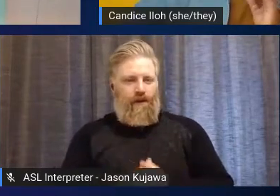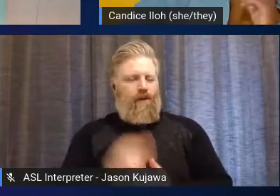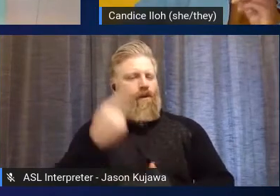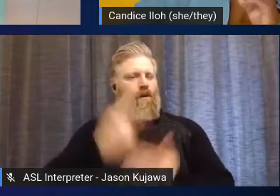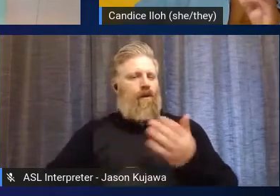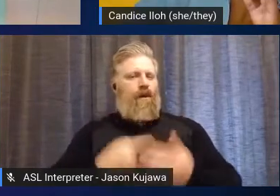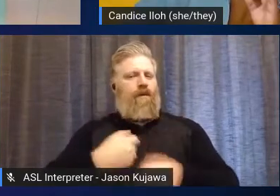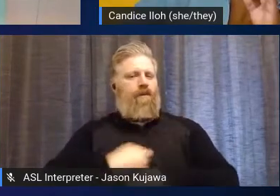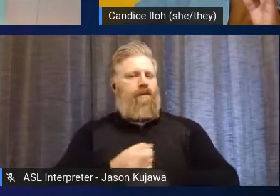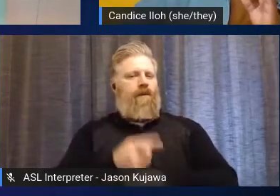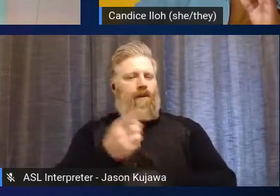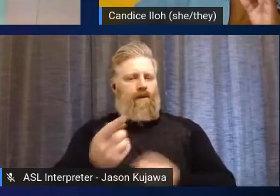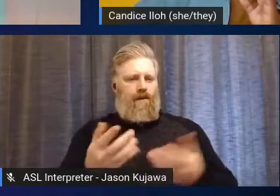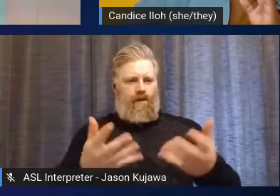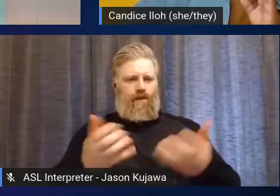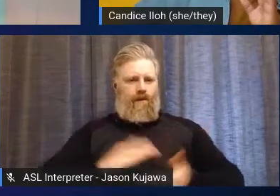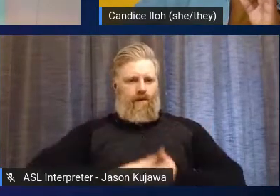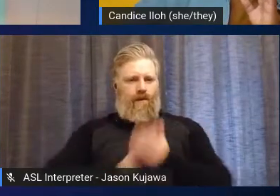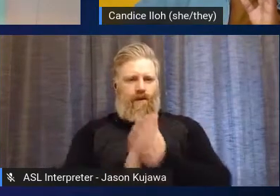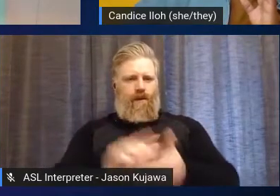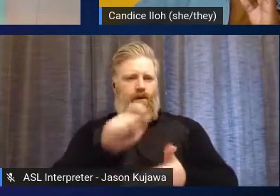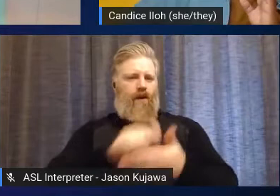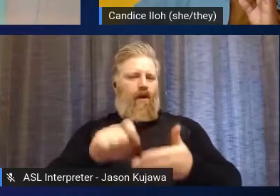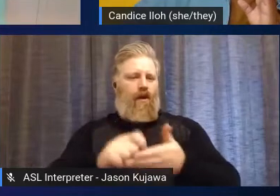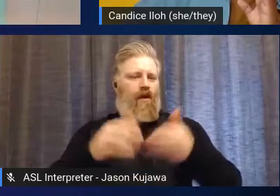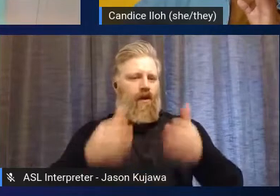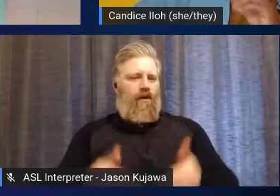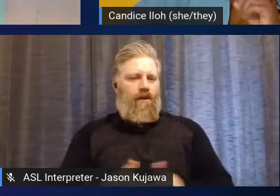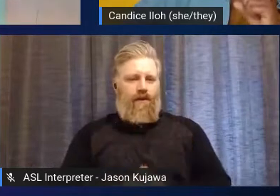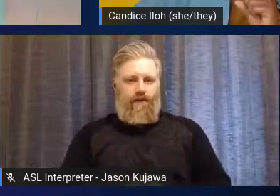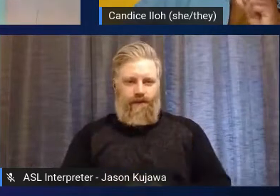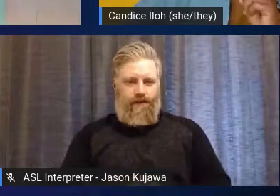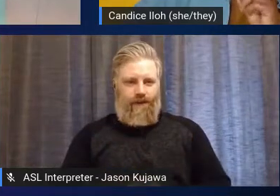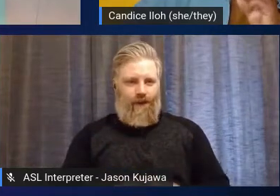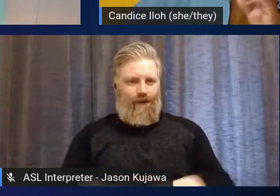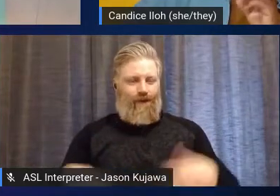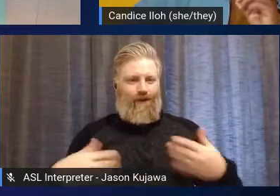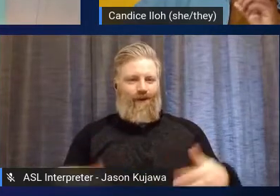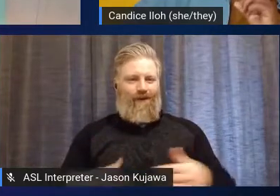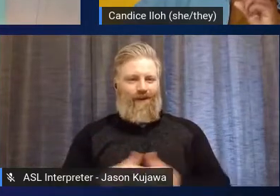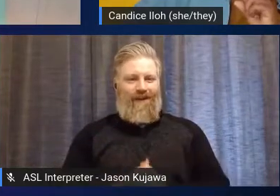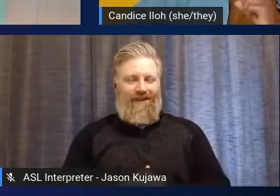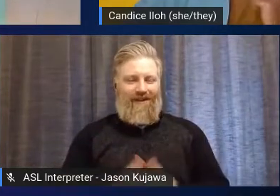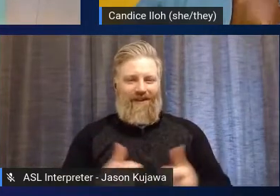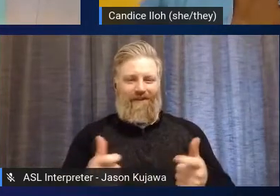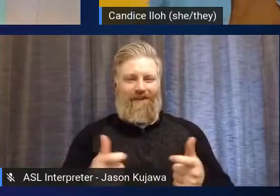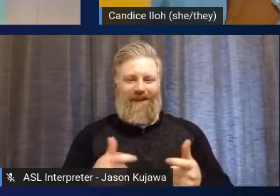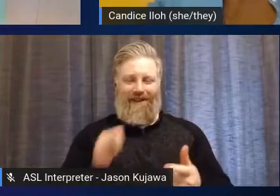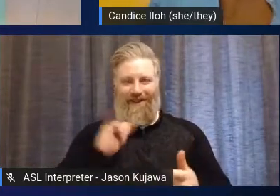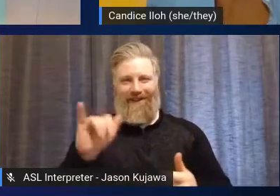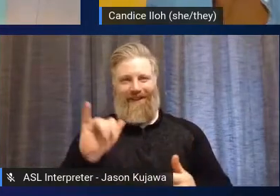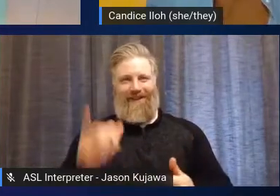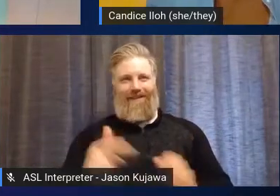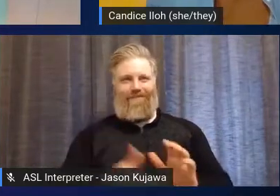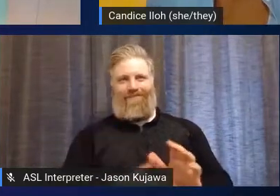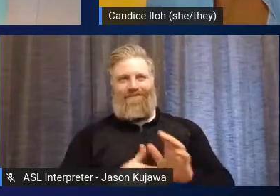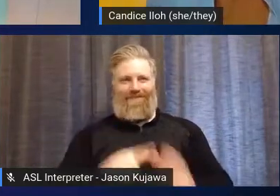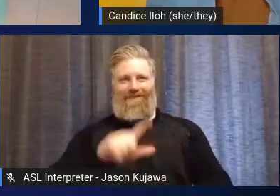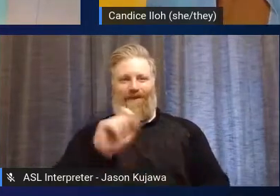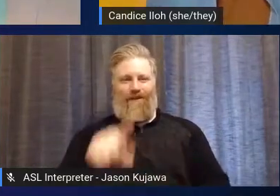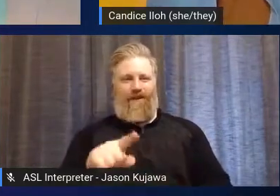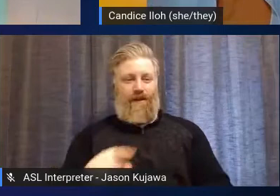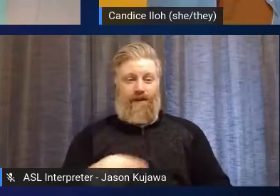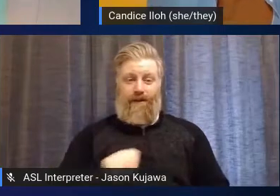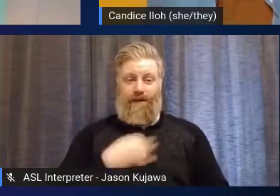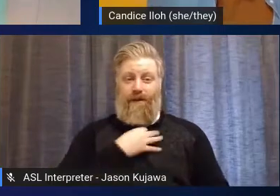to become an author? Dun, dun, dun. It's like an obligatory question. What made you want to do it? And by the way, I want to know